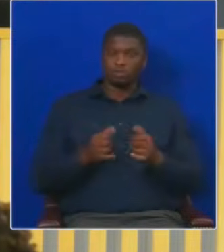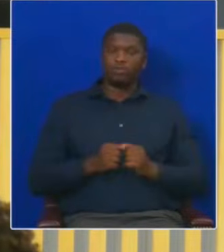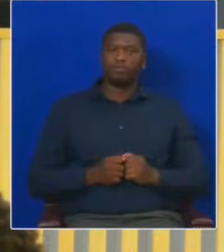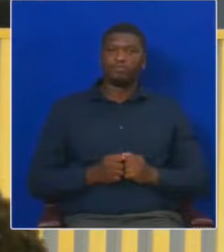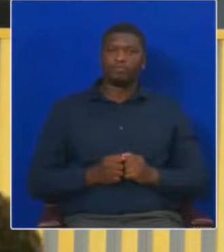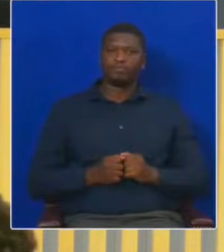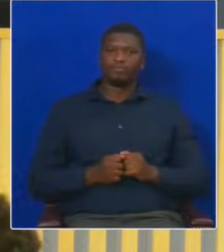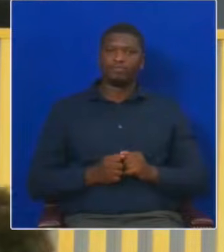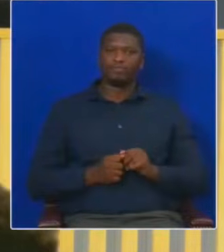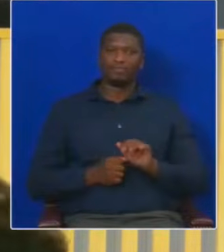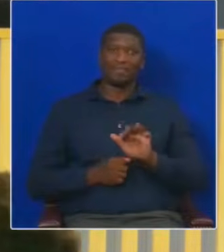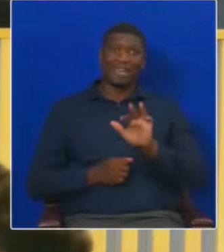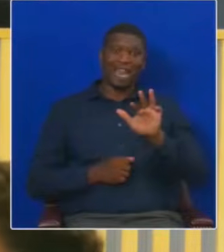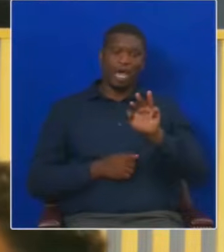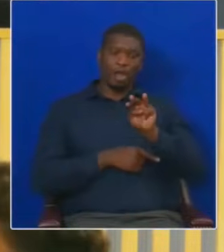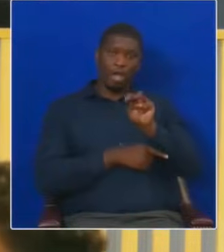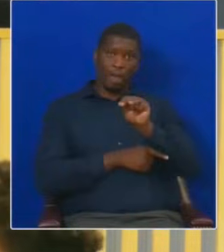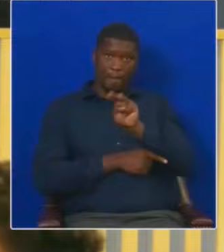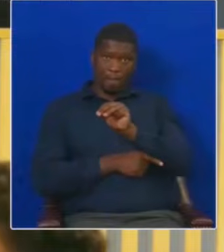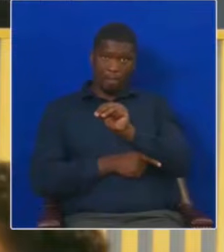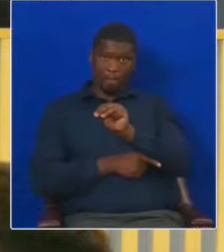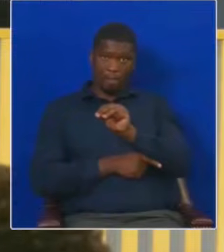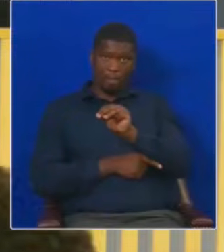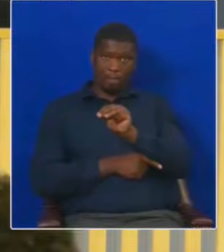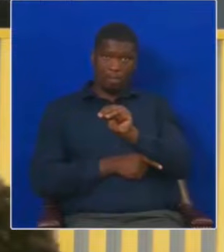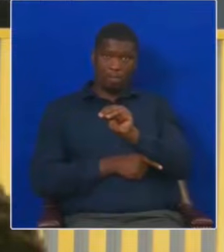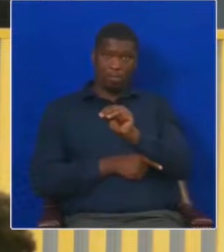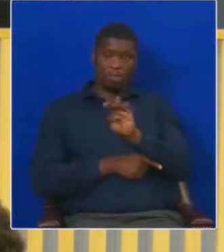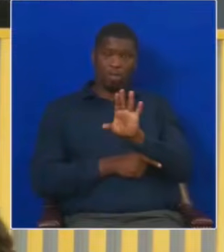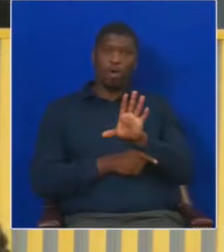9mm Taurus with serial number